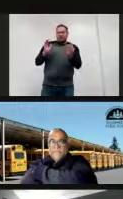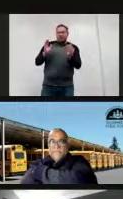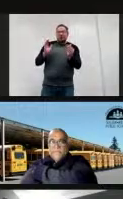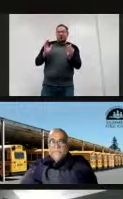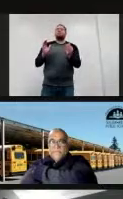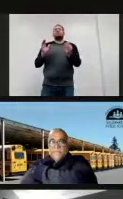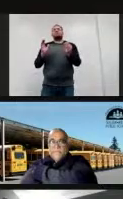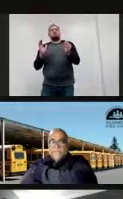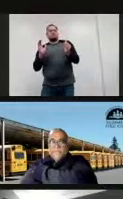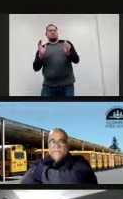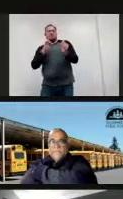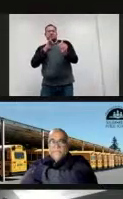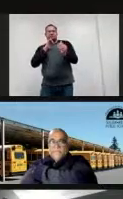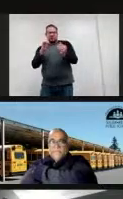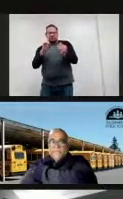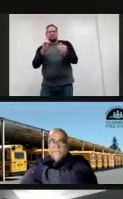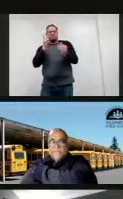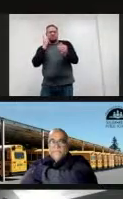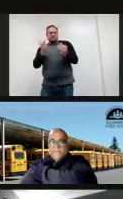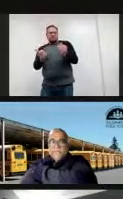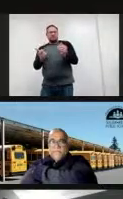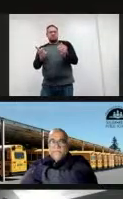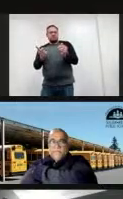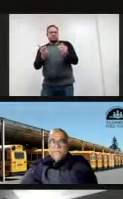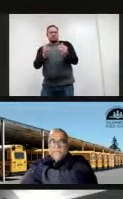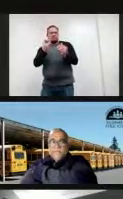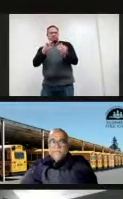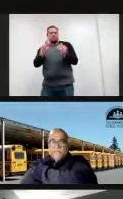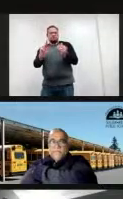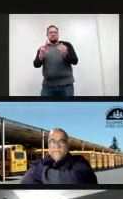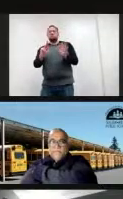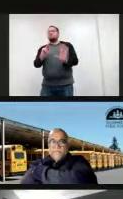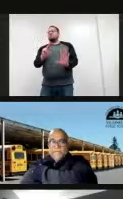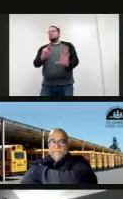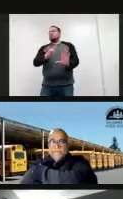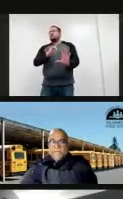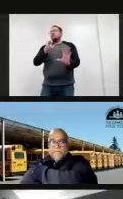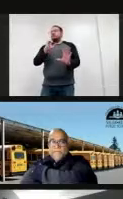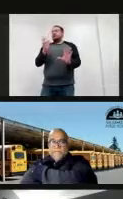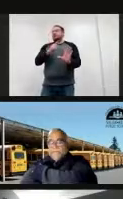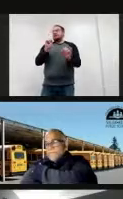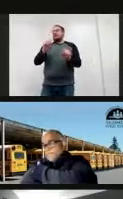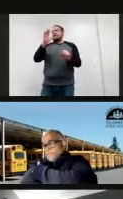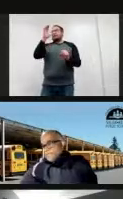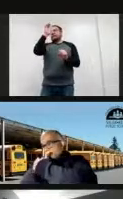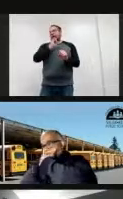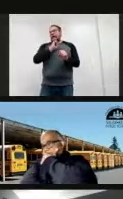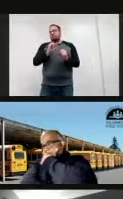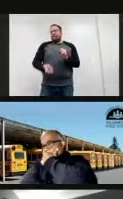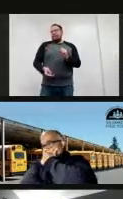can certainly see Salem's. And you probably could wager a guess of what the highest comparison district